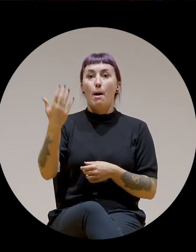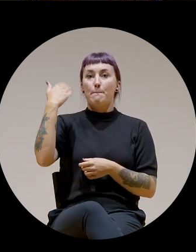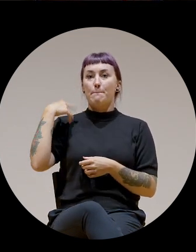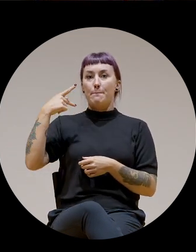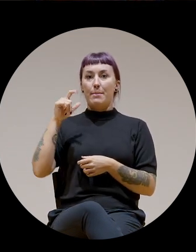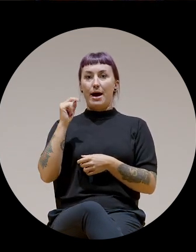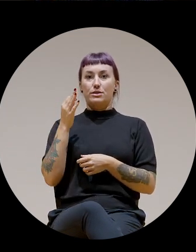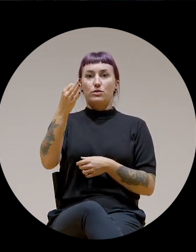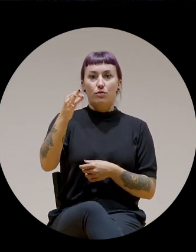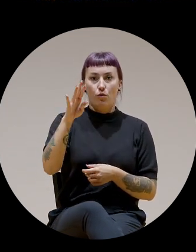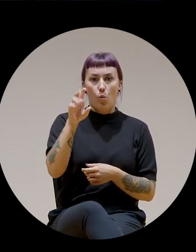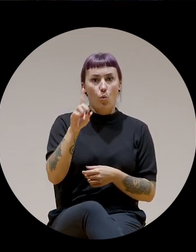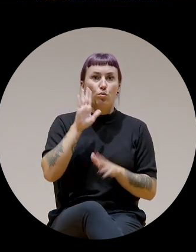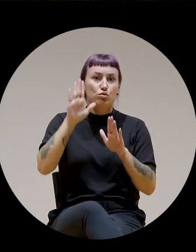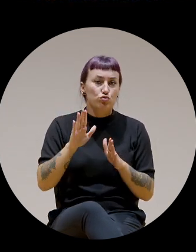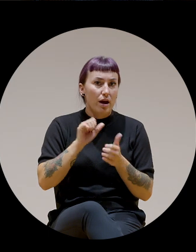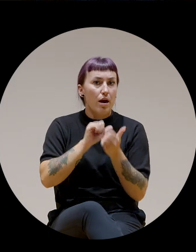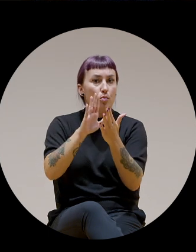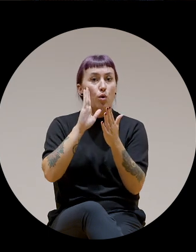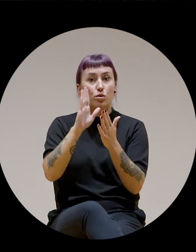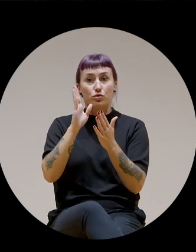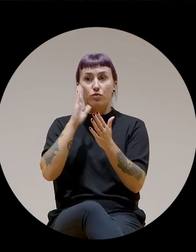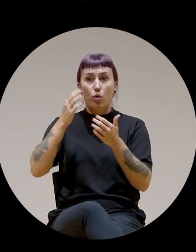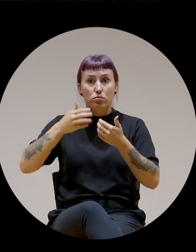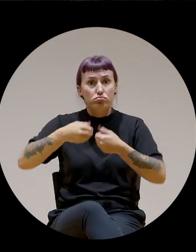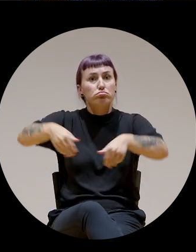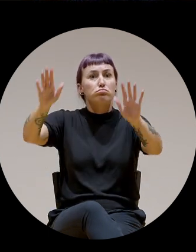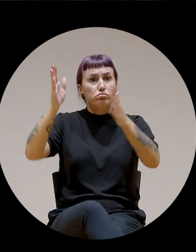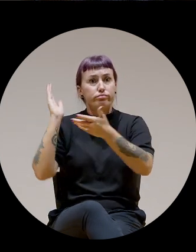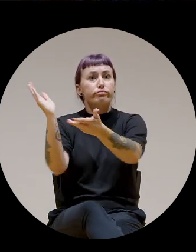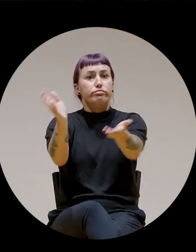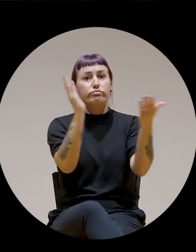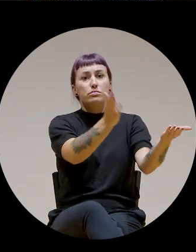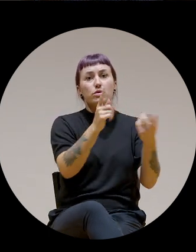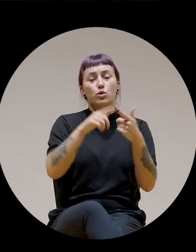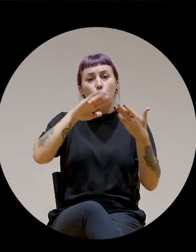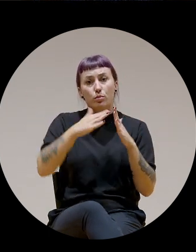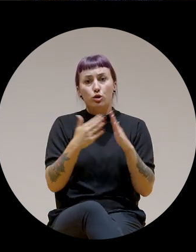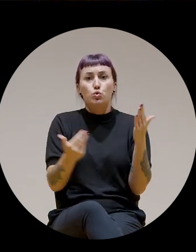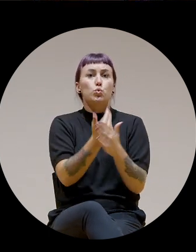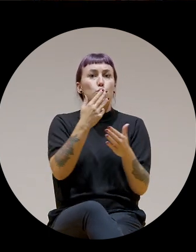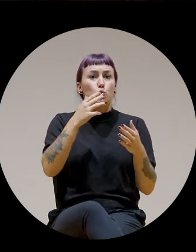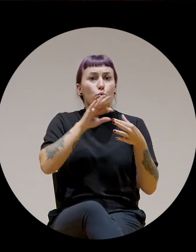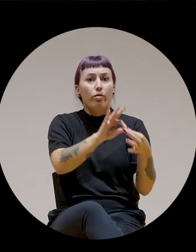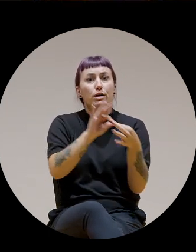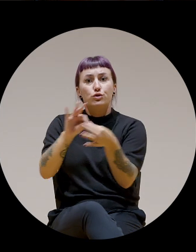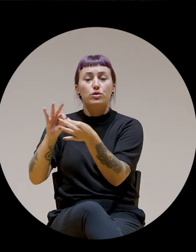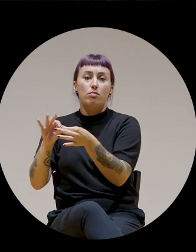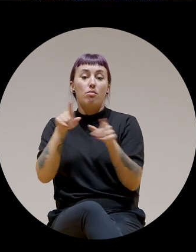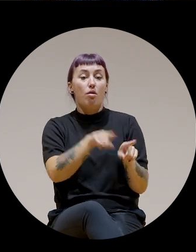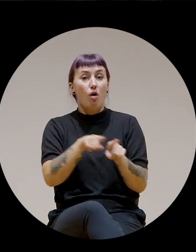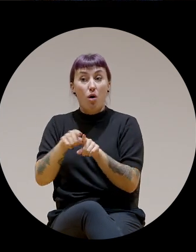an excellent way of, one, getting some of our collections items out into new communities and making those new relationships,